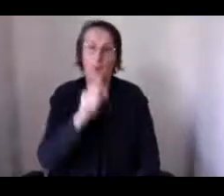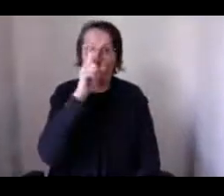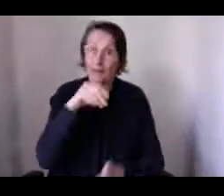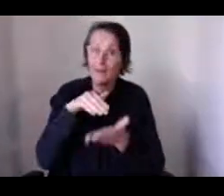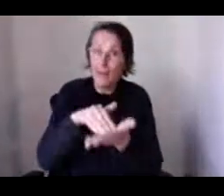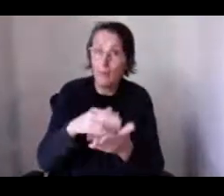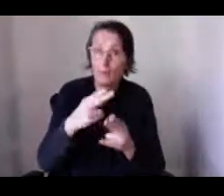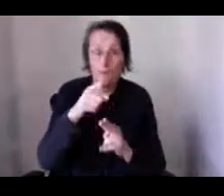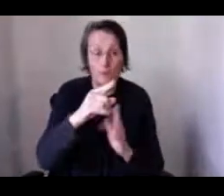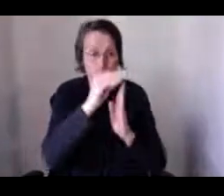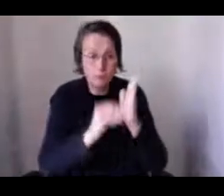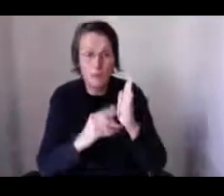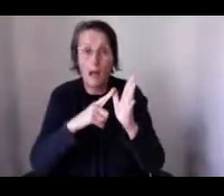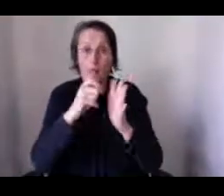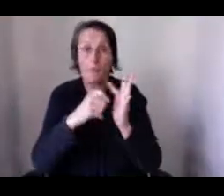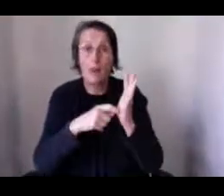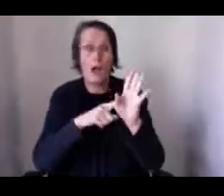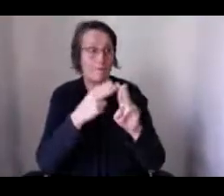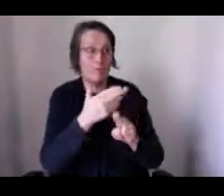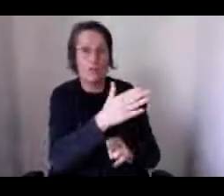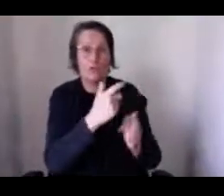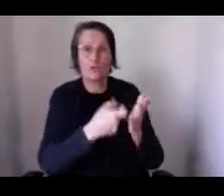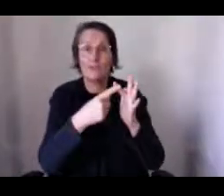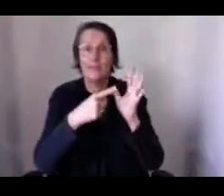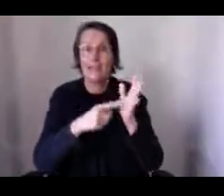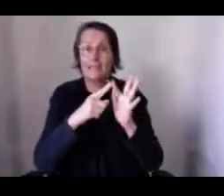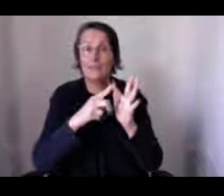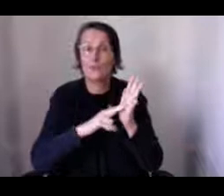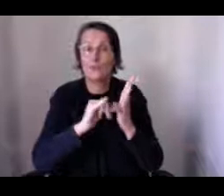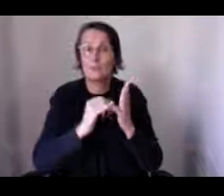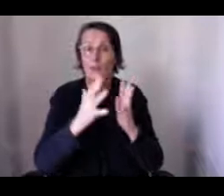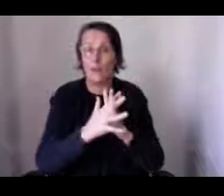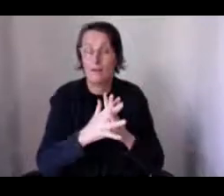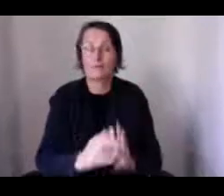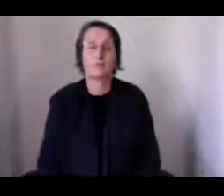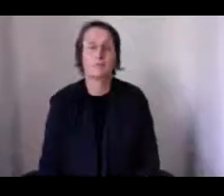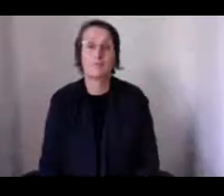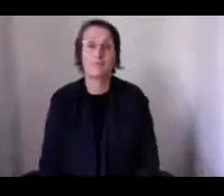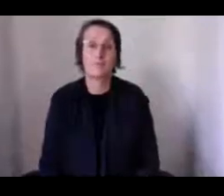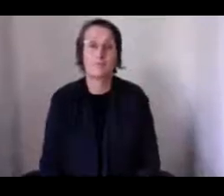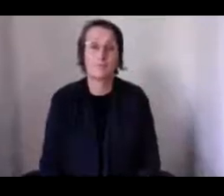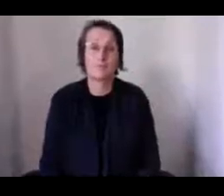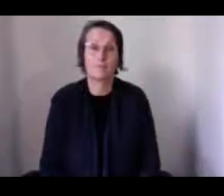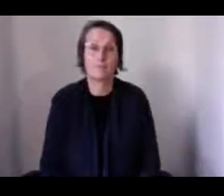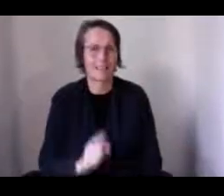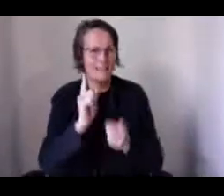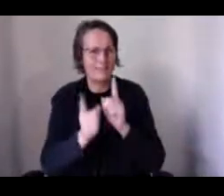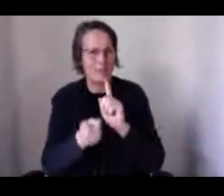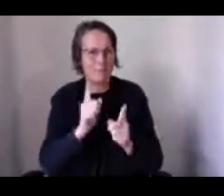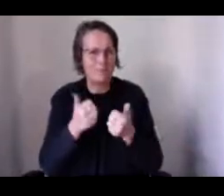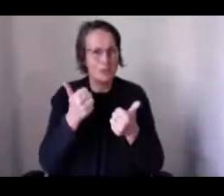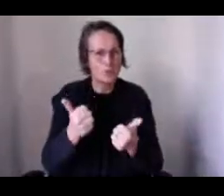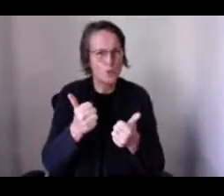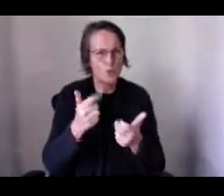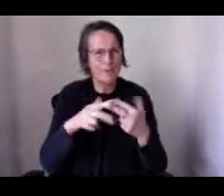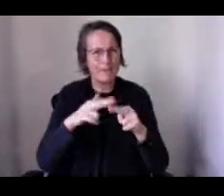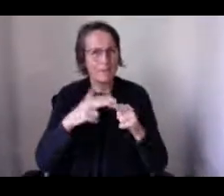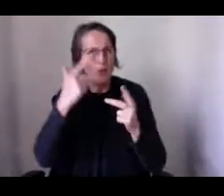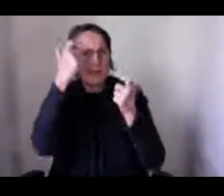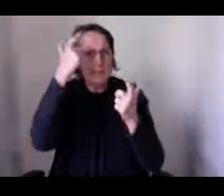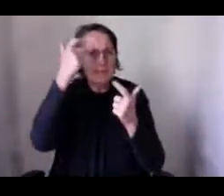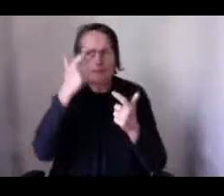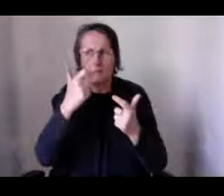to Create New South Wales. Sometimes it's good to talk through your idea with someone else. Just